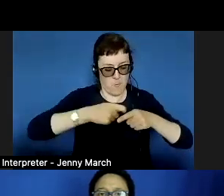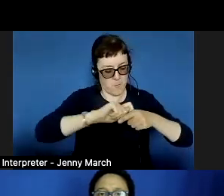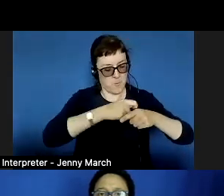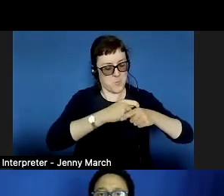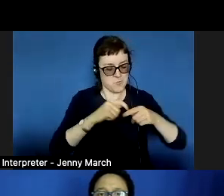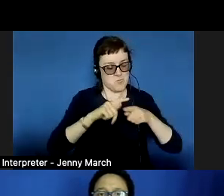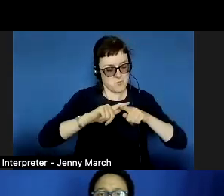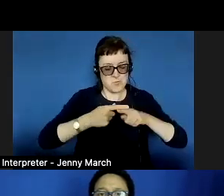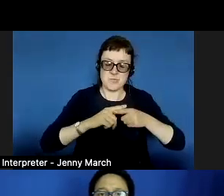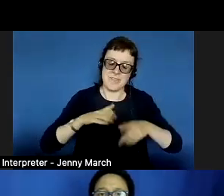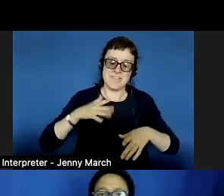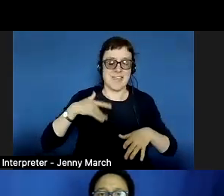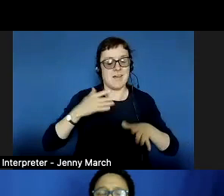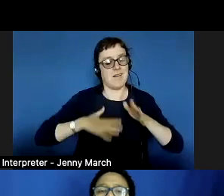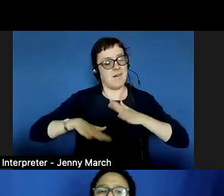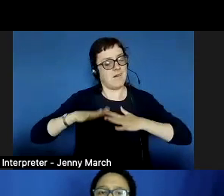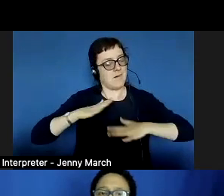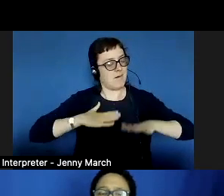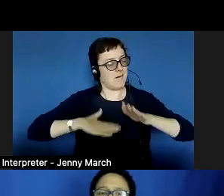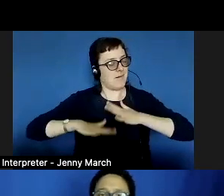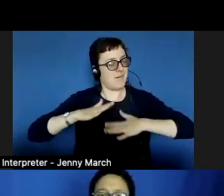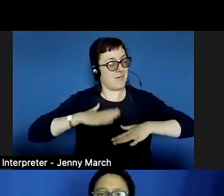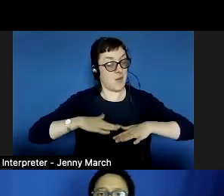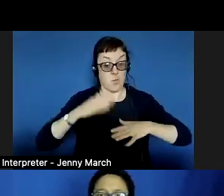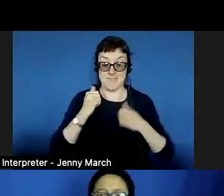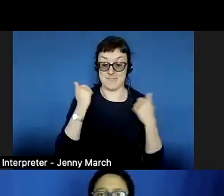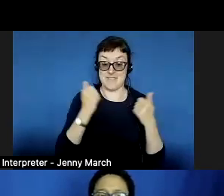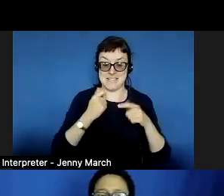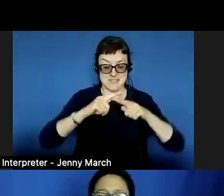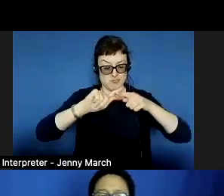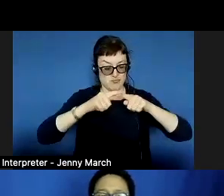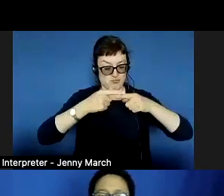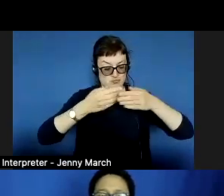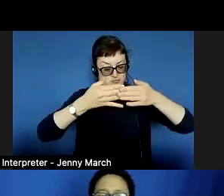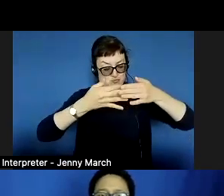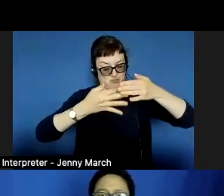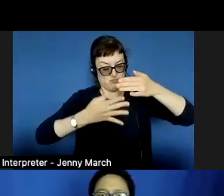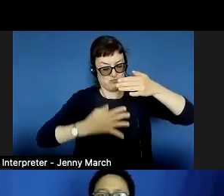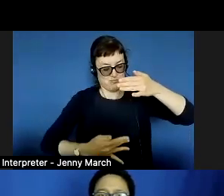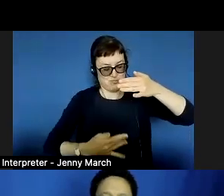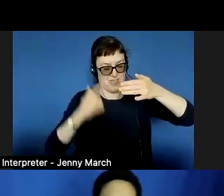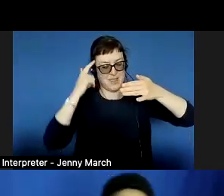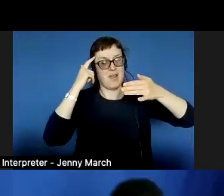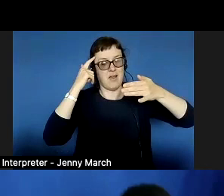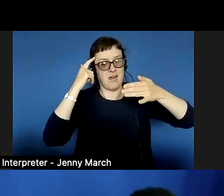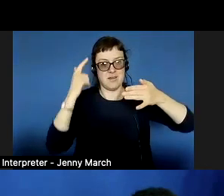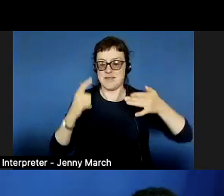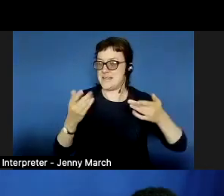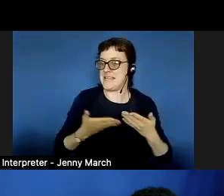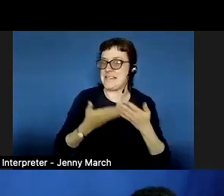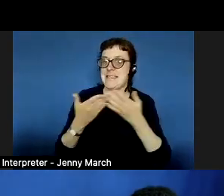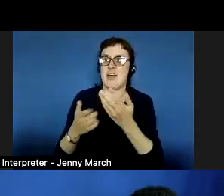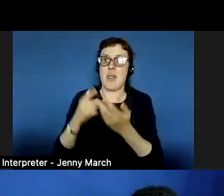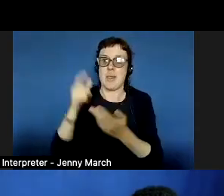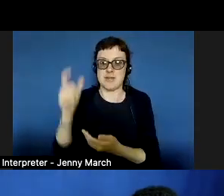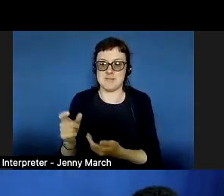is very soothing. And often when I finished it, I'll find somewhere or someone to give it to, because I